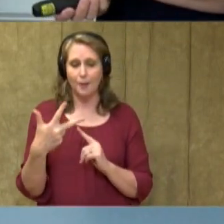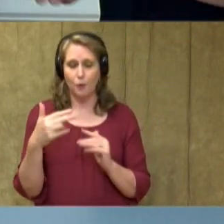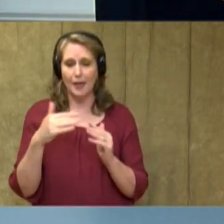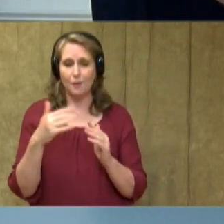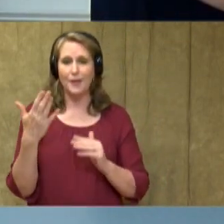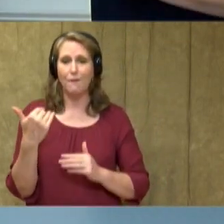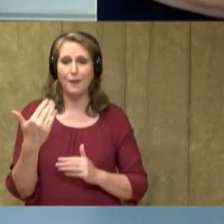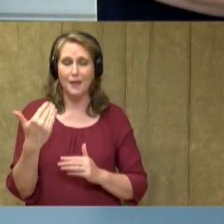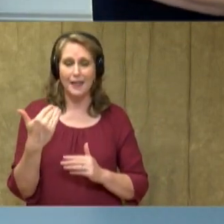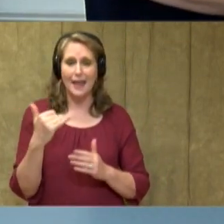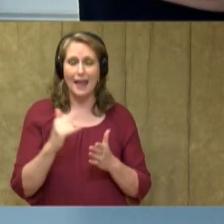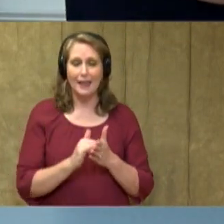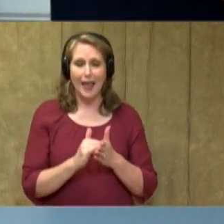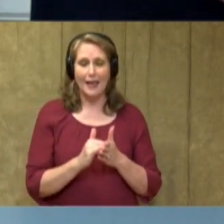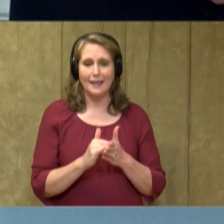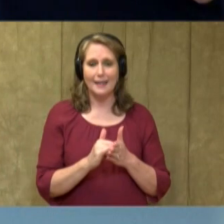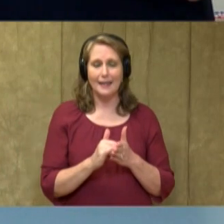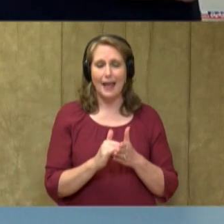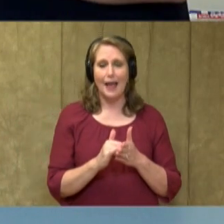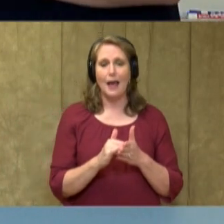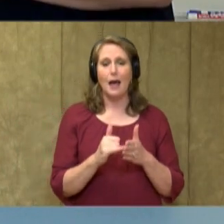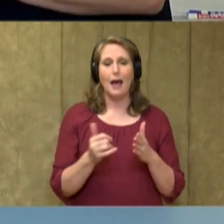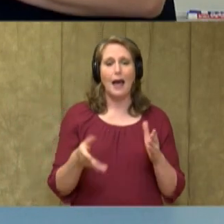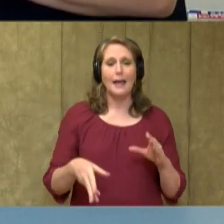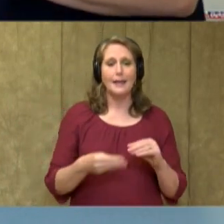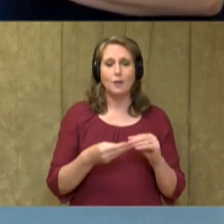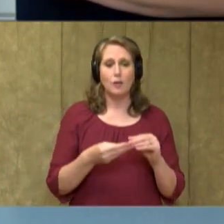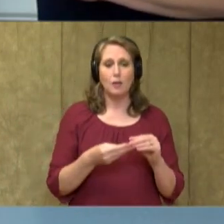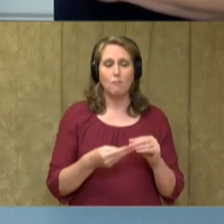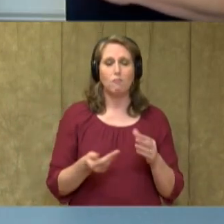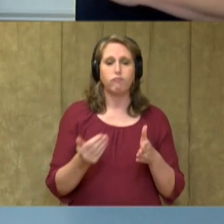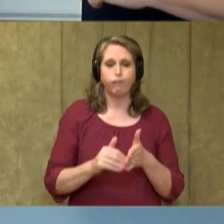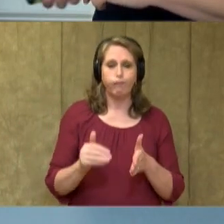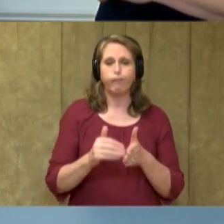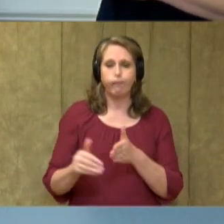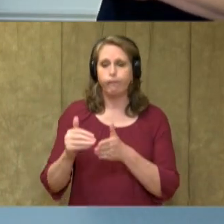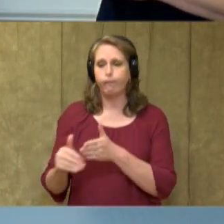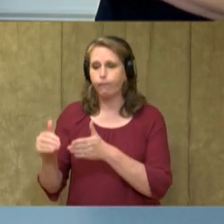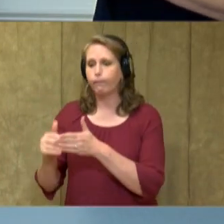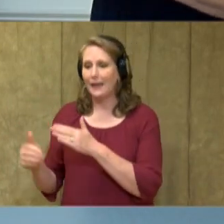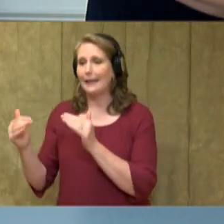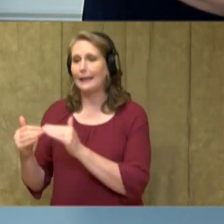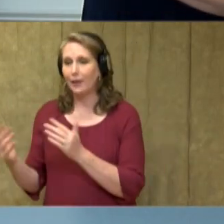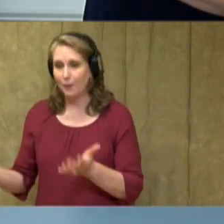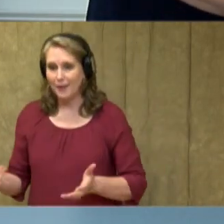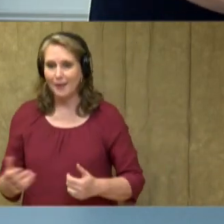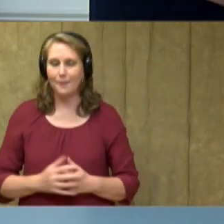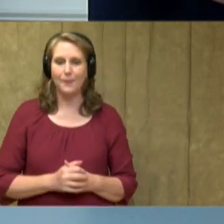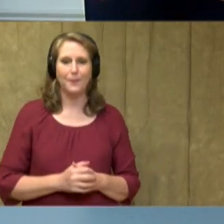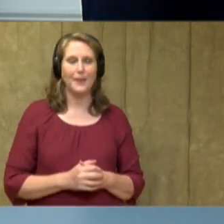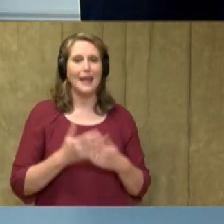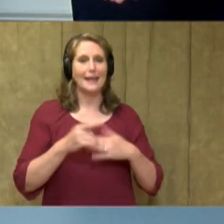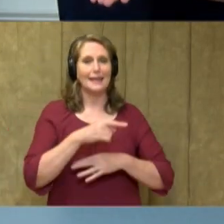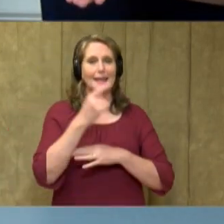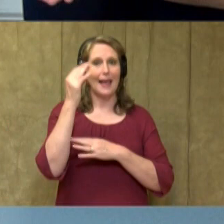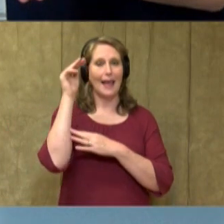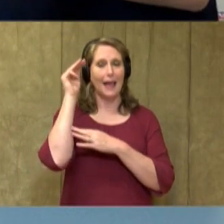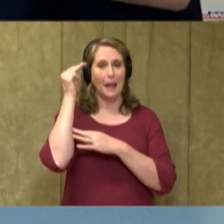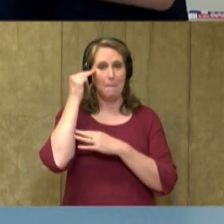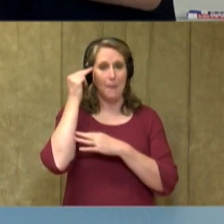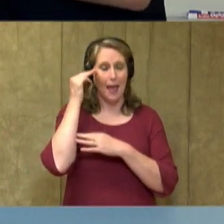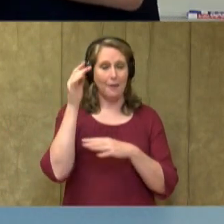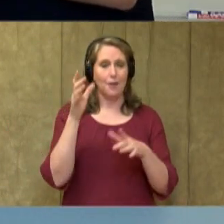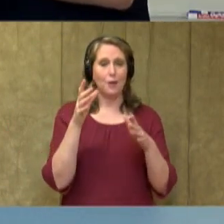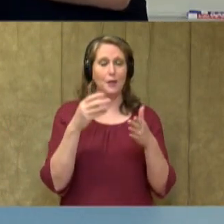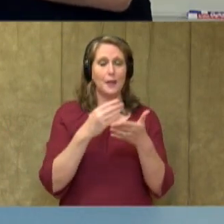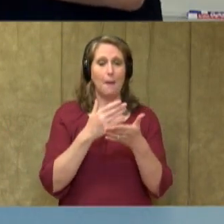equals 15. That's that repeated addition equation. Today, Matthew is baking